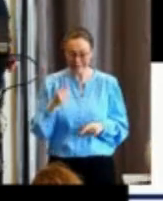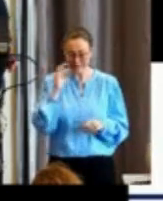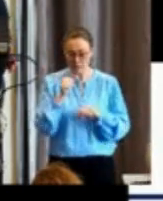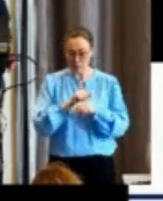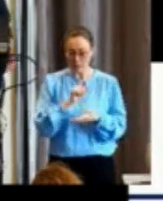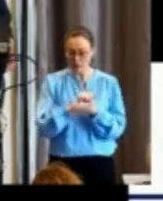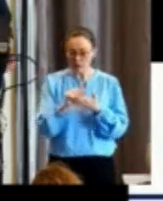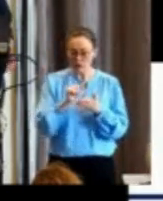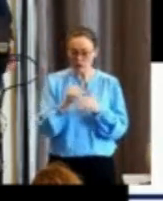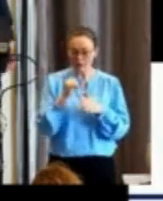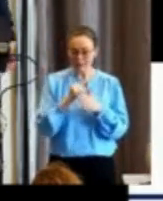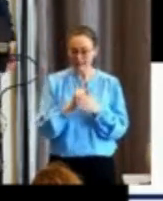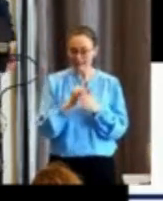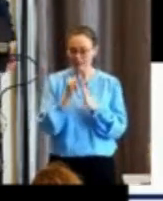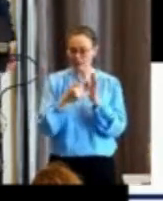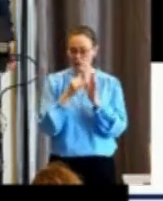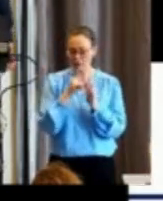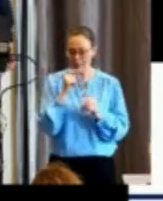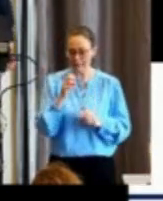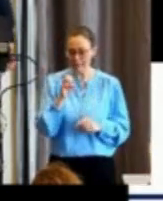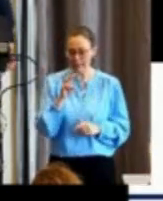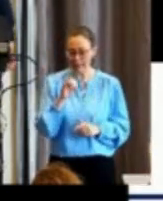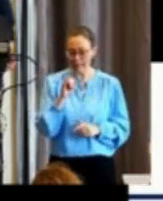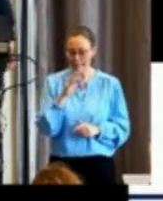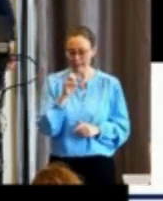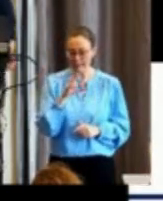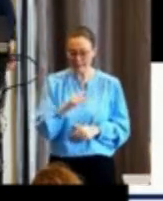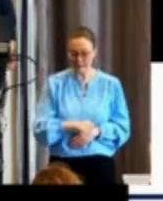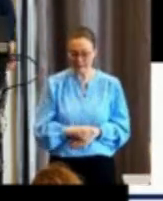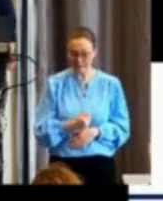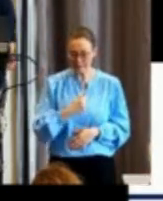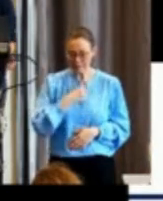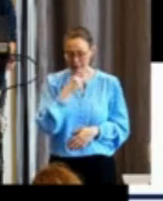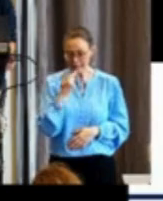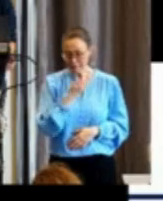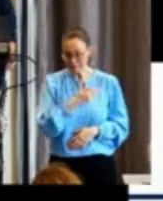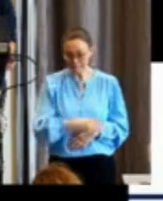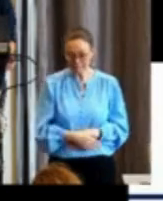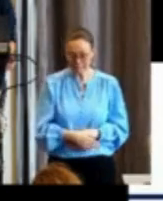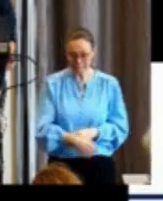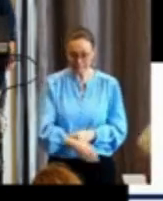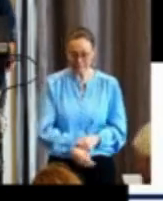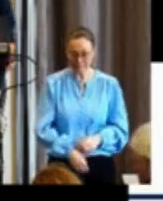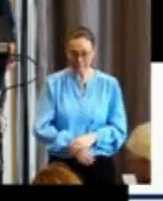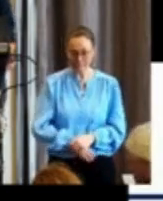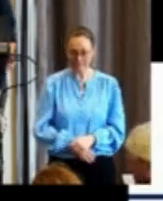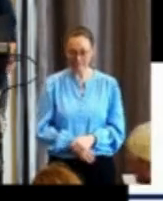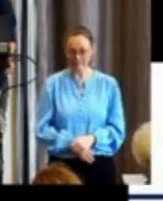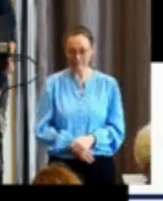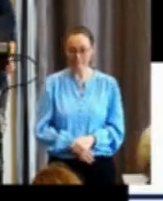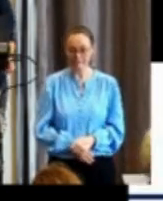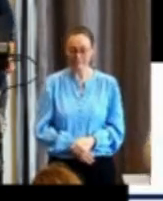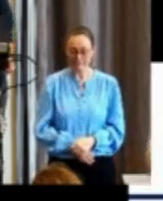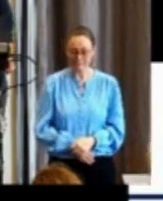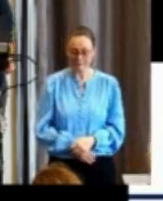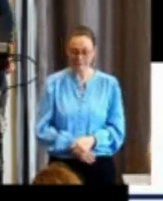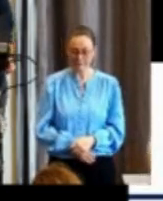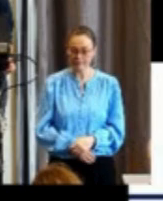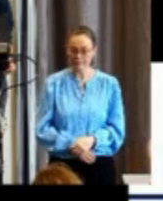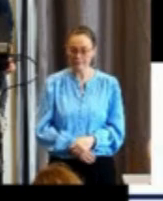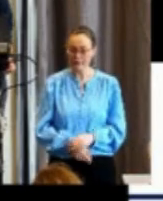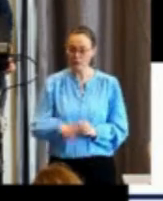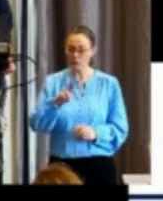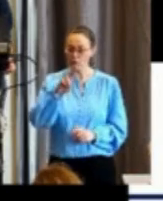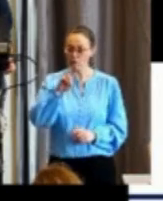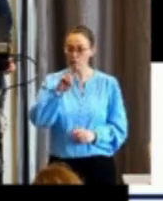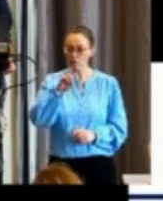called Epilepsy. That's my name, I guess. So, limbic encephalitis. So this is a rare disease